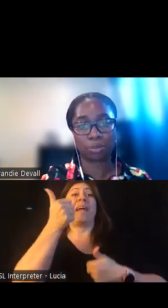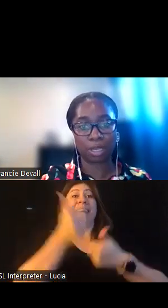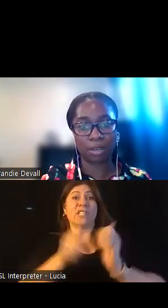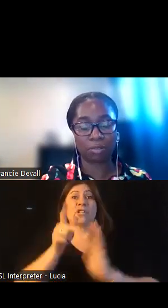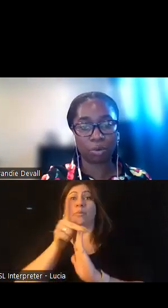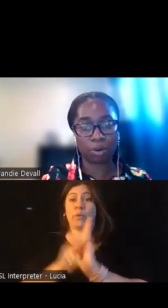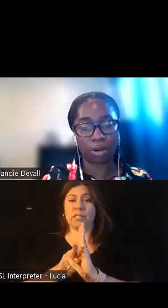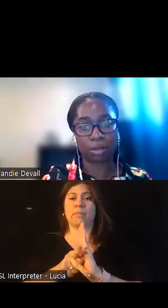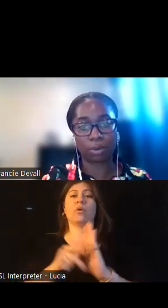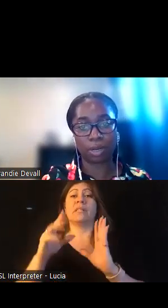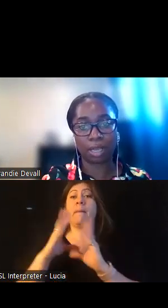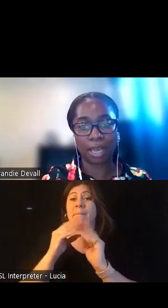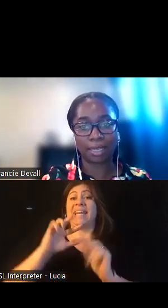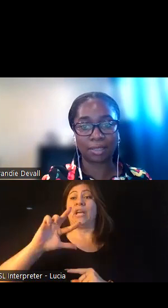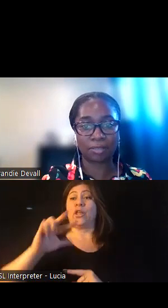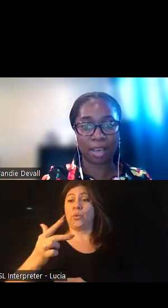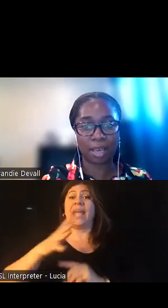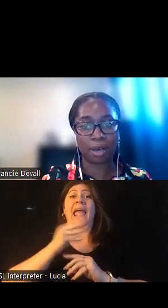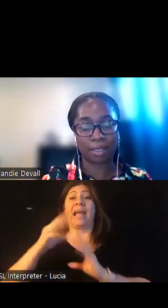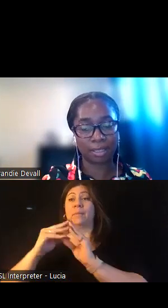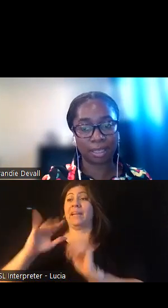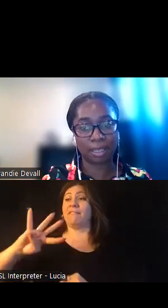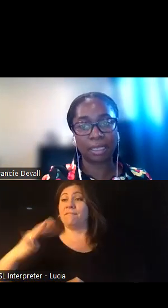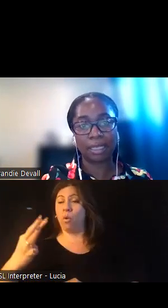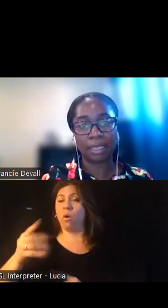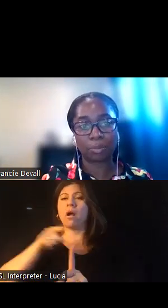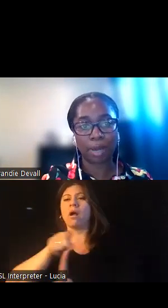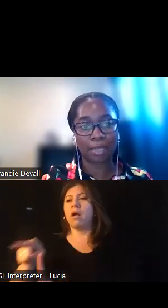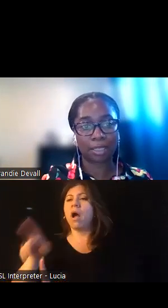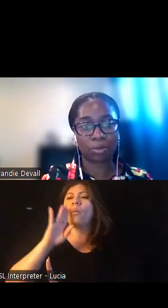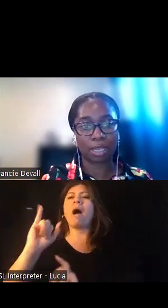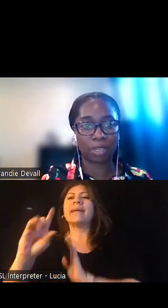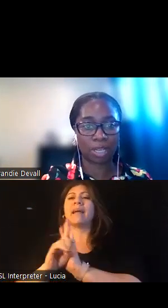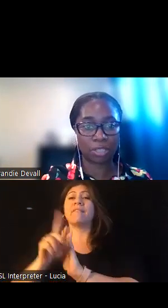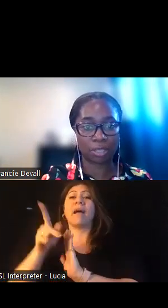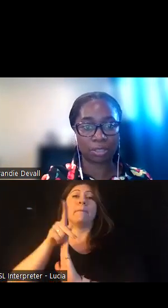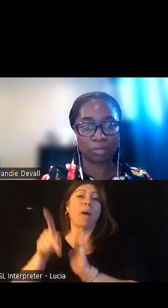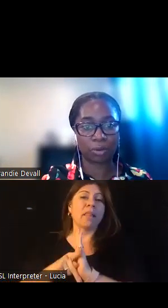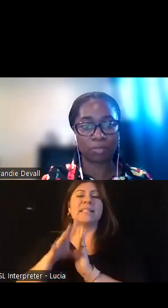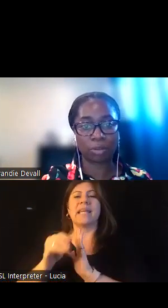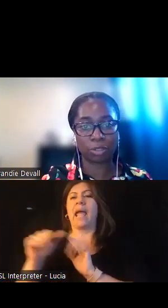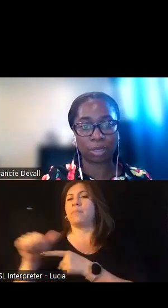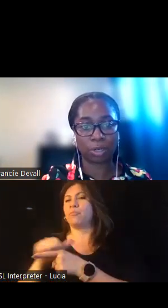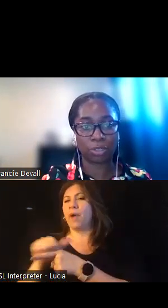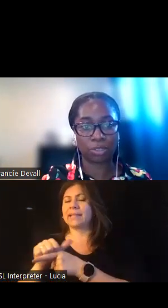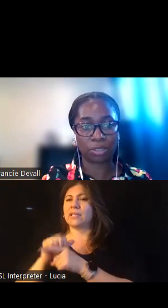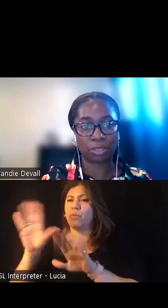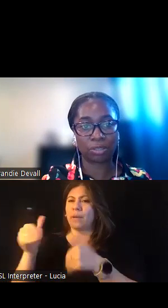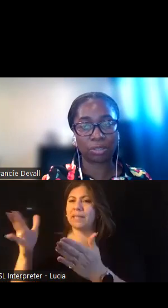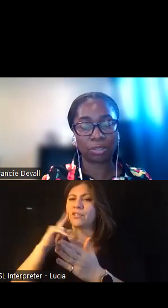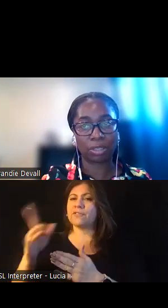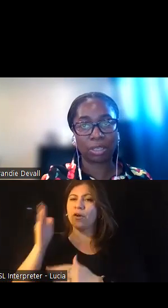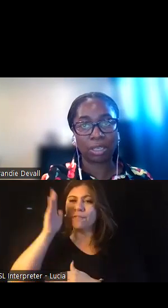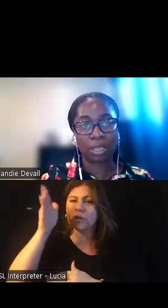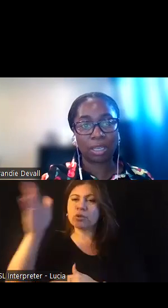meetings 3 and 4 will identify policy and practice recommendations for future